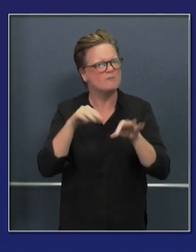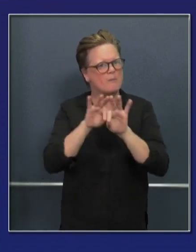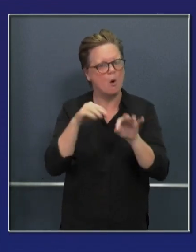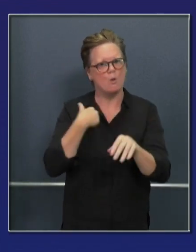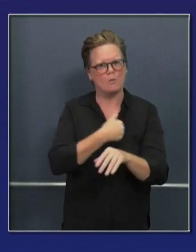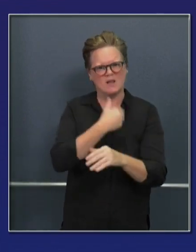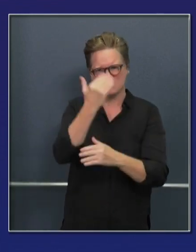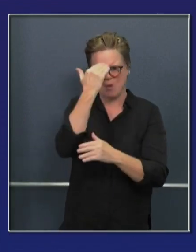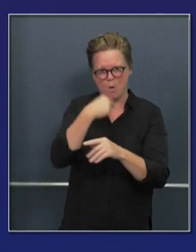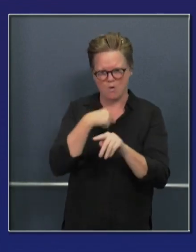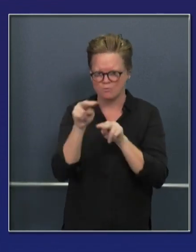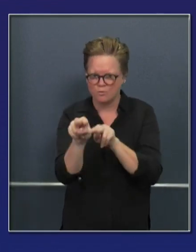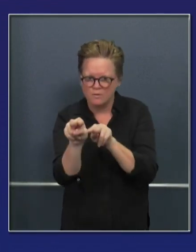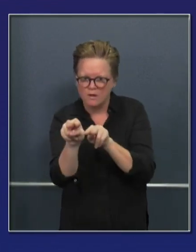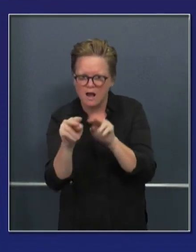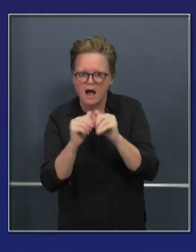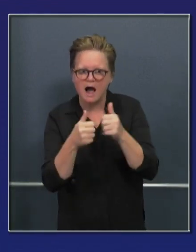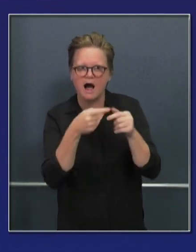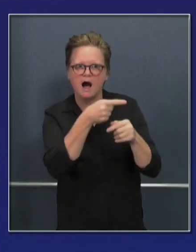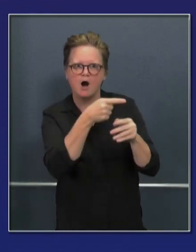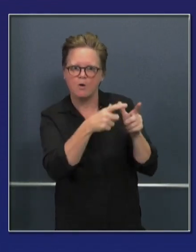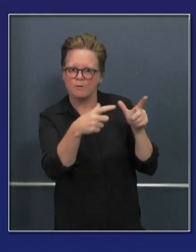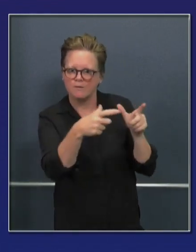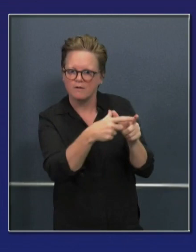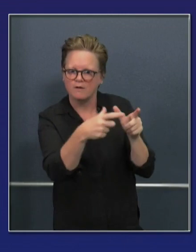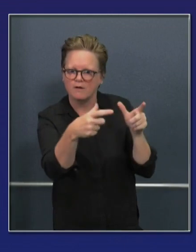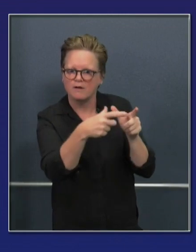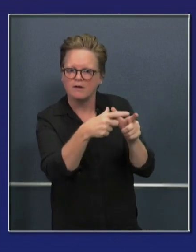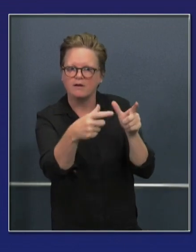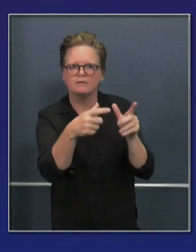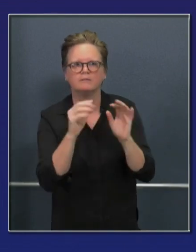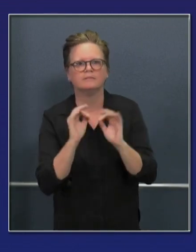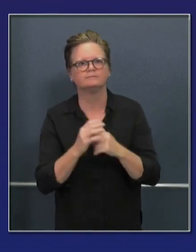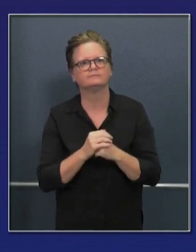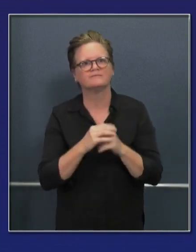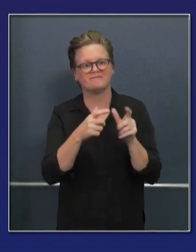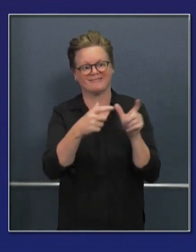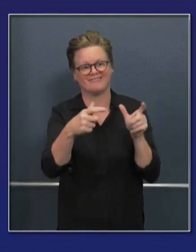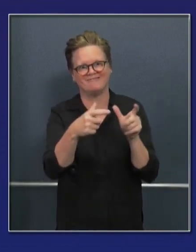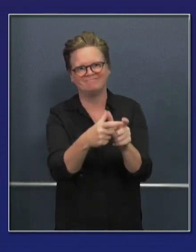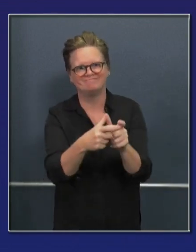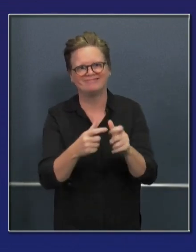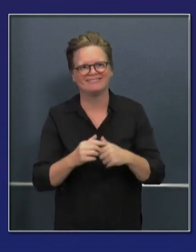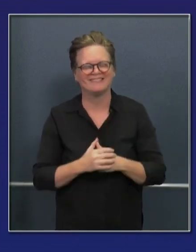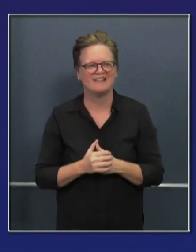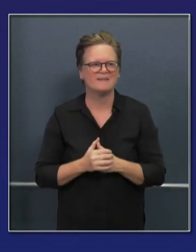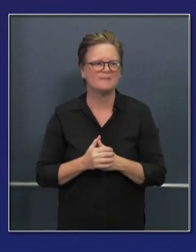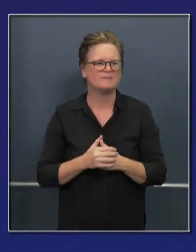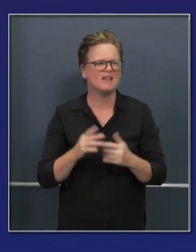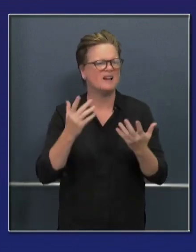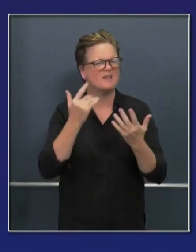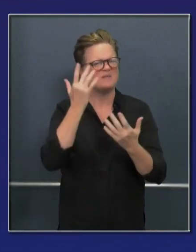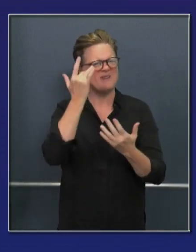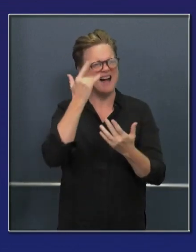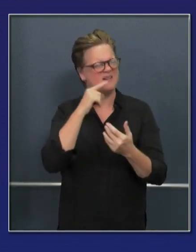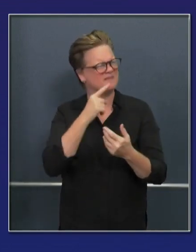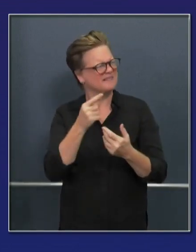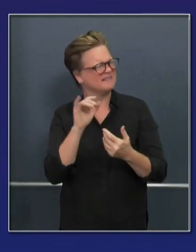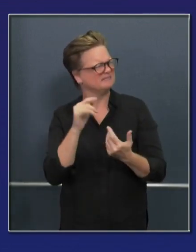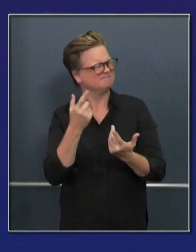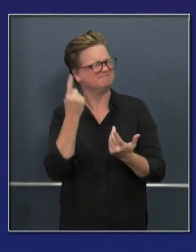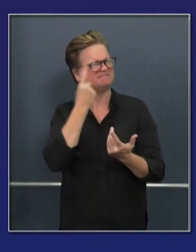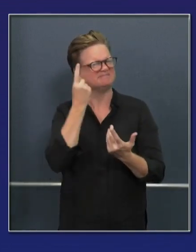matter? Well, I cannot say this enough. Dr. Galley has said it on so many occasions. We are not,